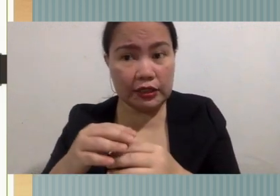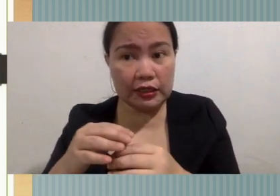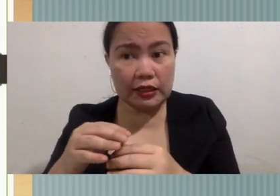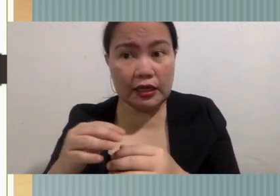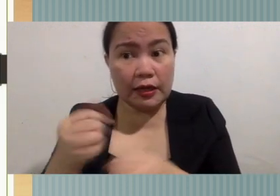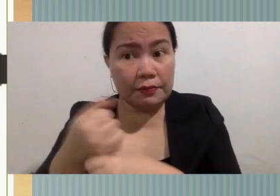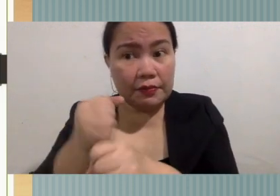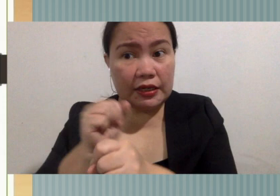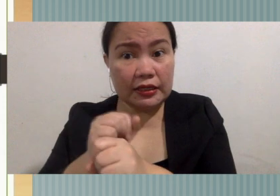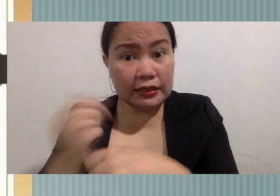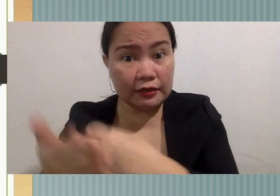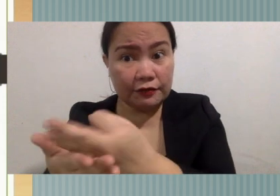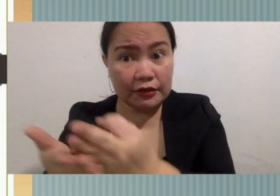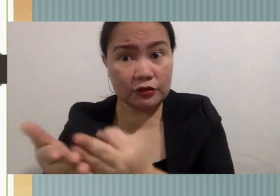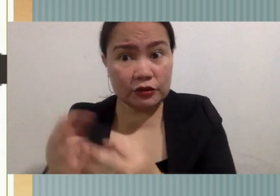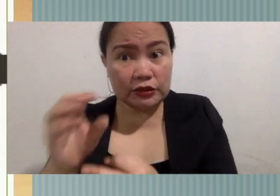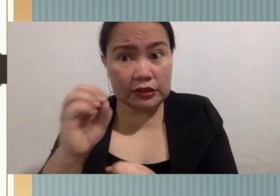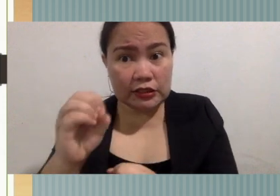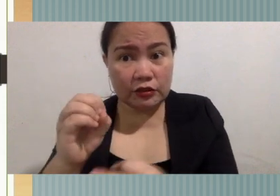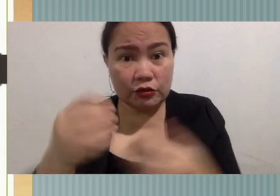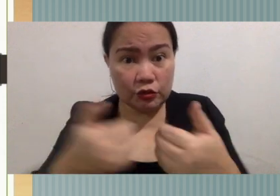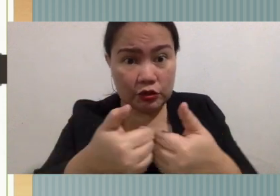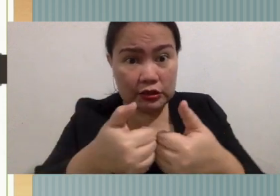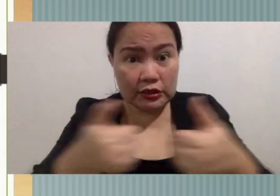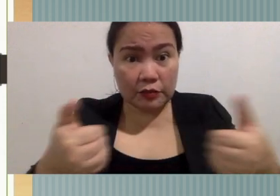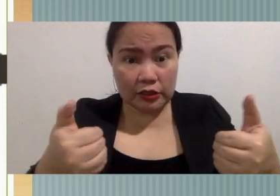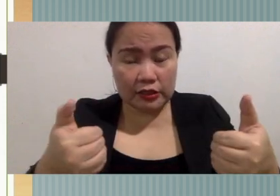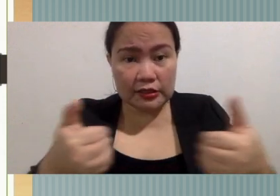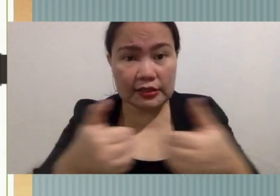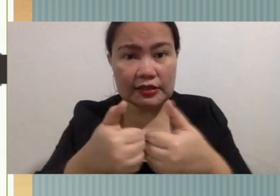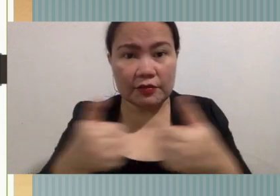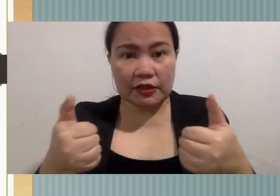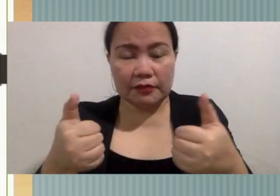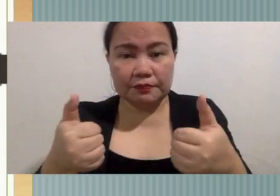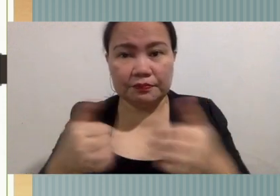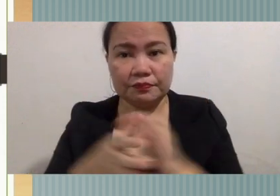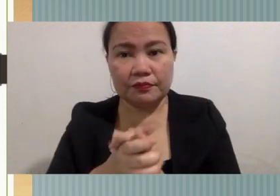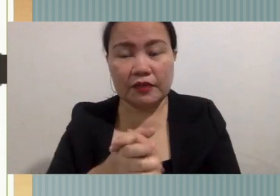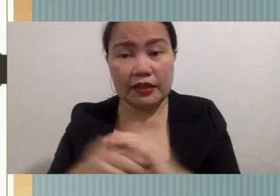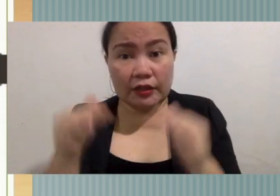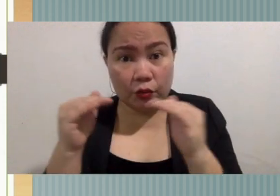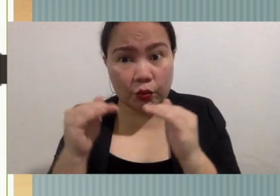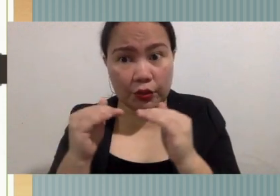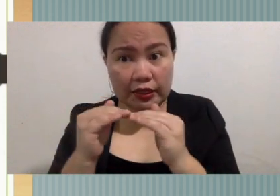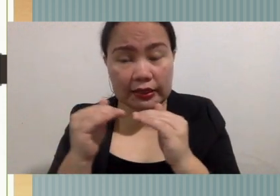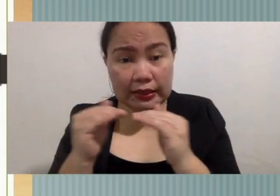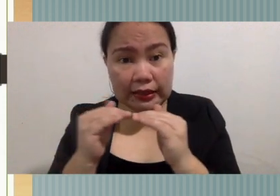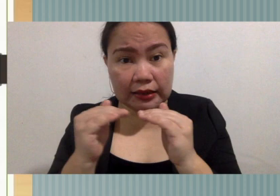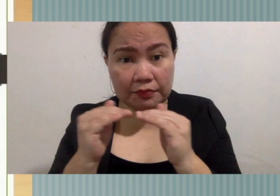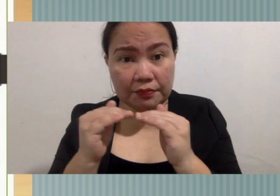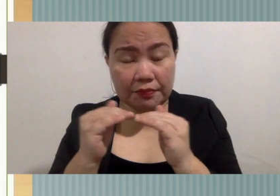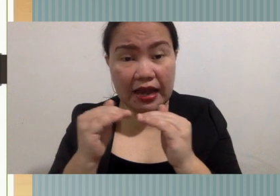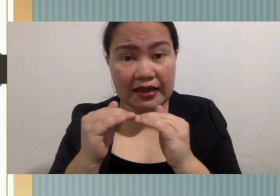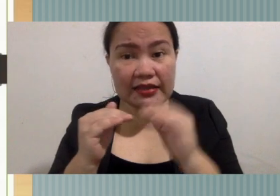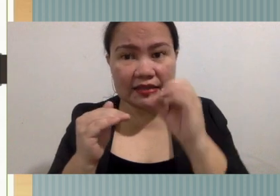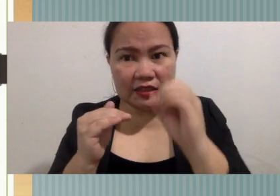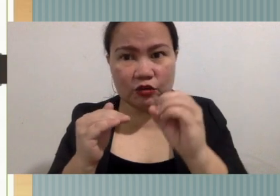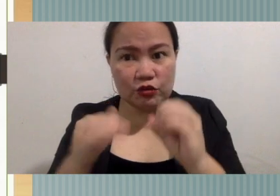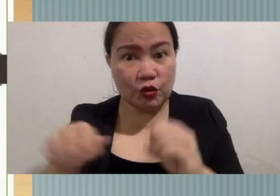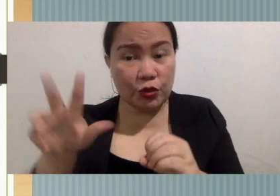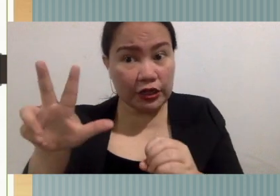So gagawin lang natin, paghiwalayin lang natin yung dalawang factor, and then equate natin by 0.